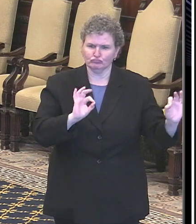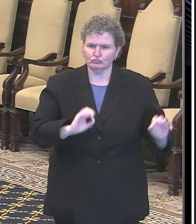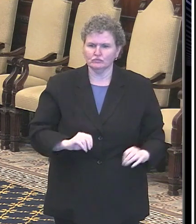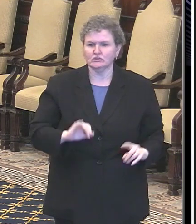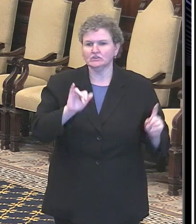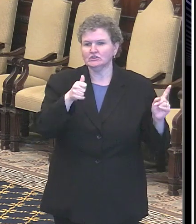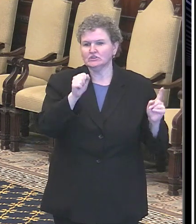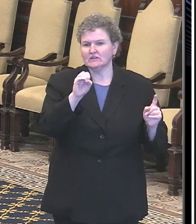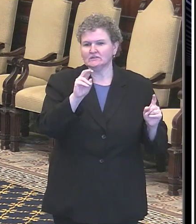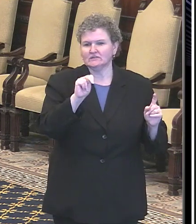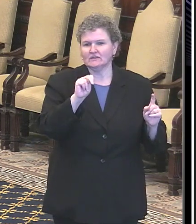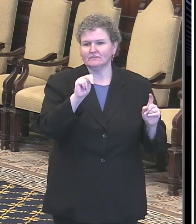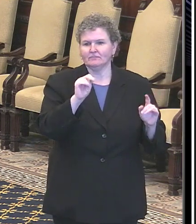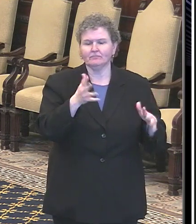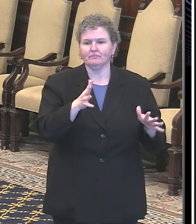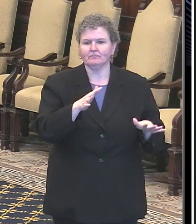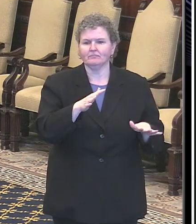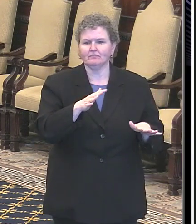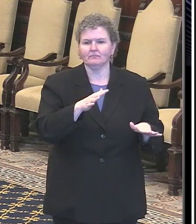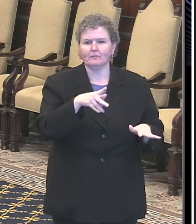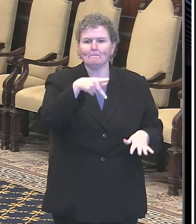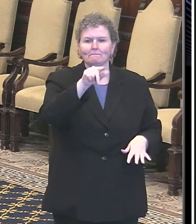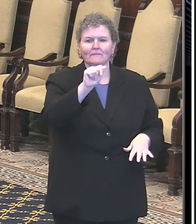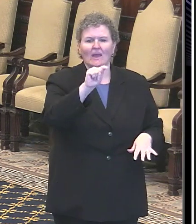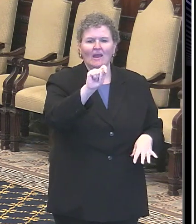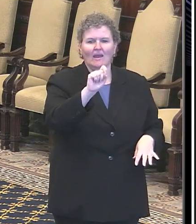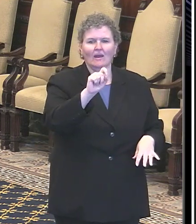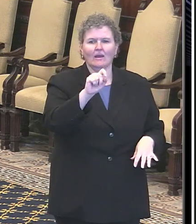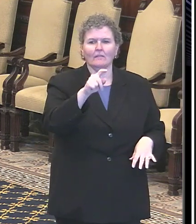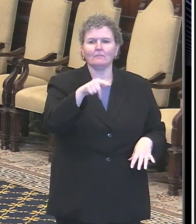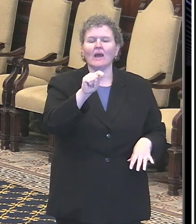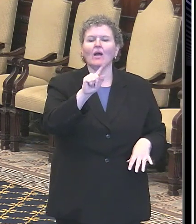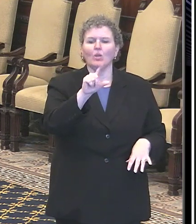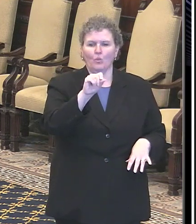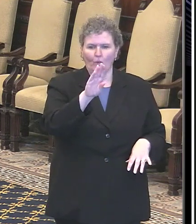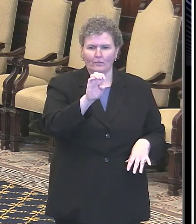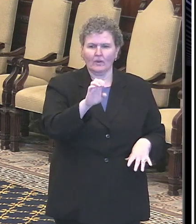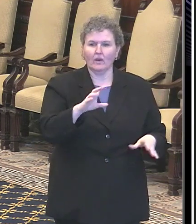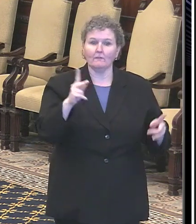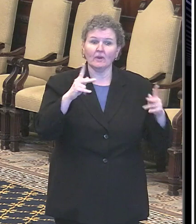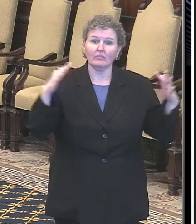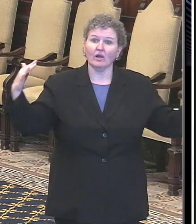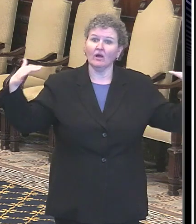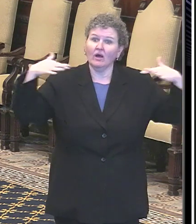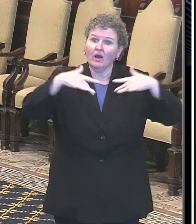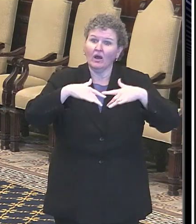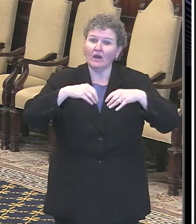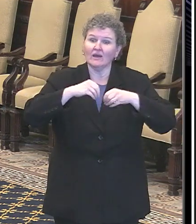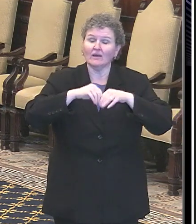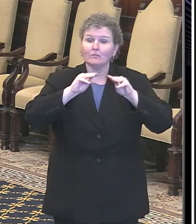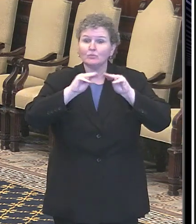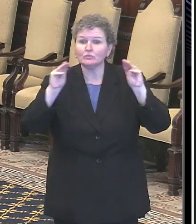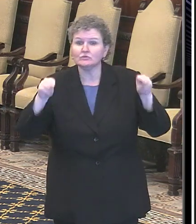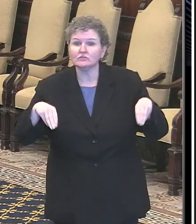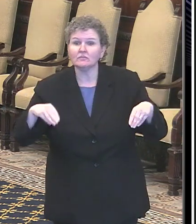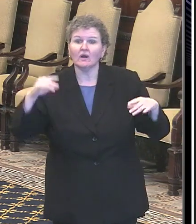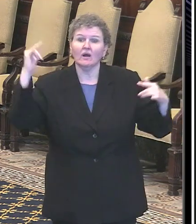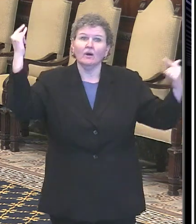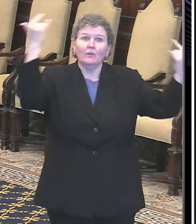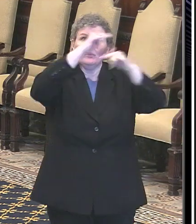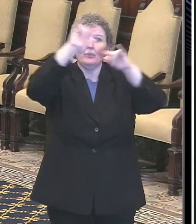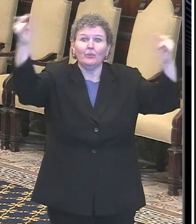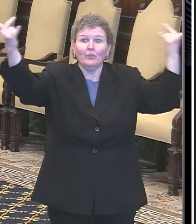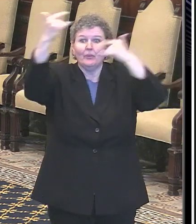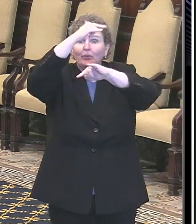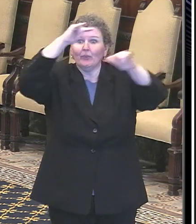Pat Loeb of KYW. Thank you. Apparently people are gathering at the Art Museum to watch the Blue Angel flyover. And I just